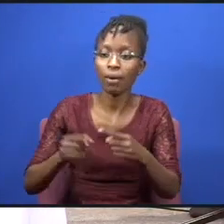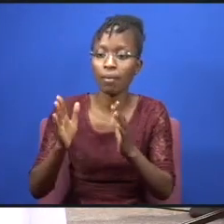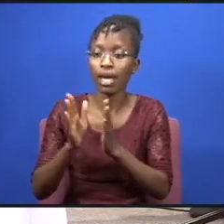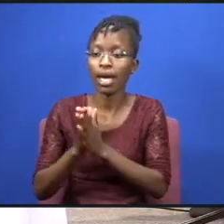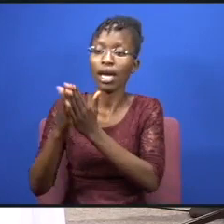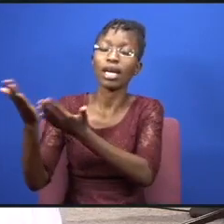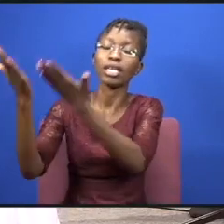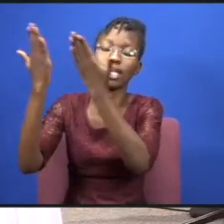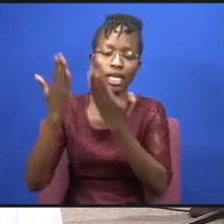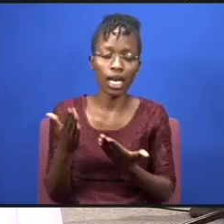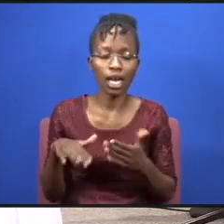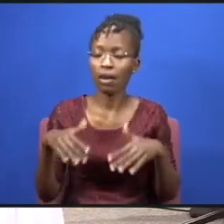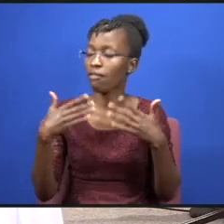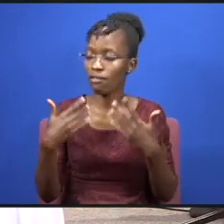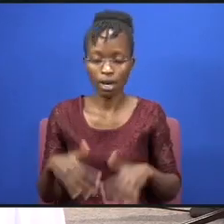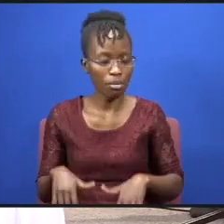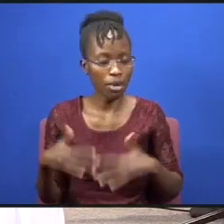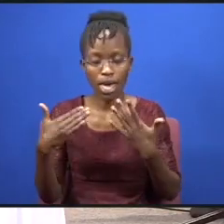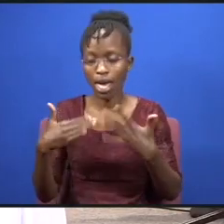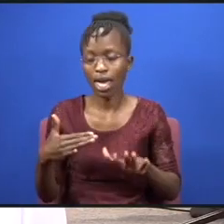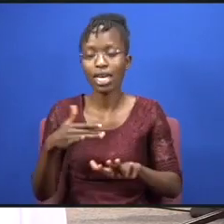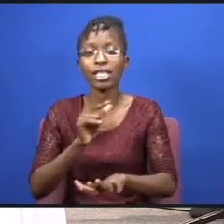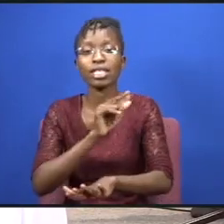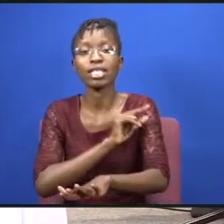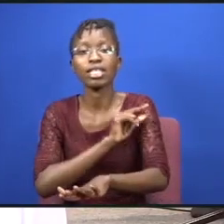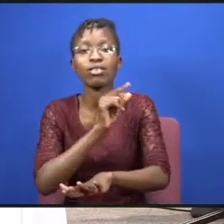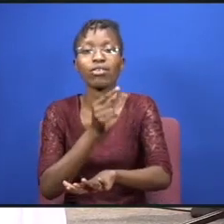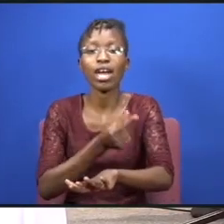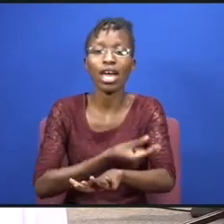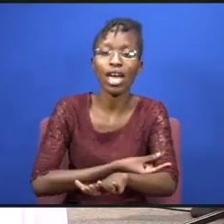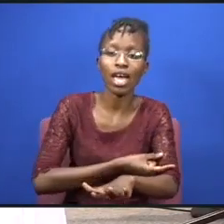came and gave amazing